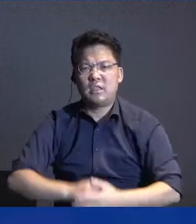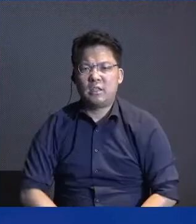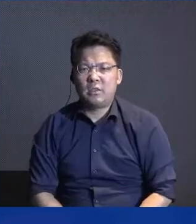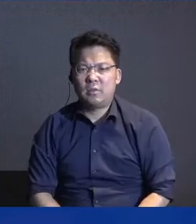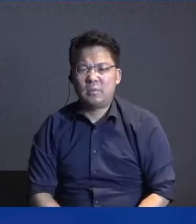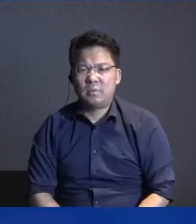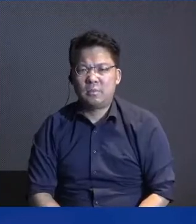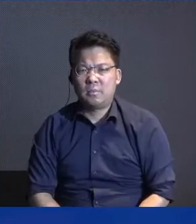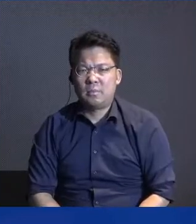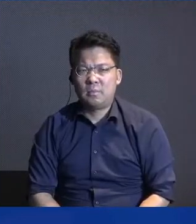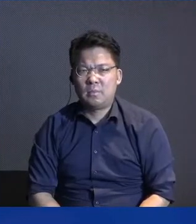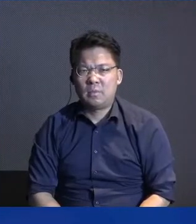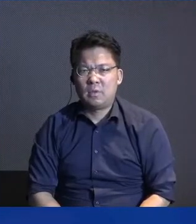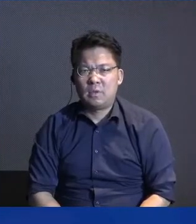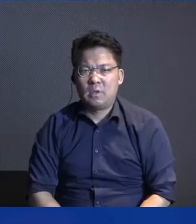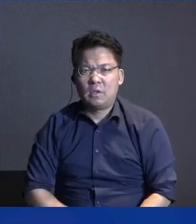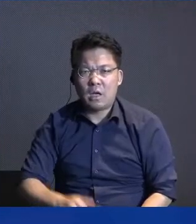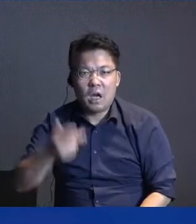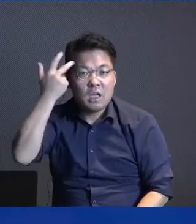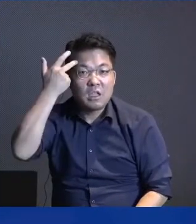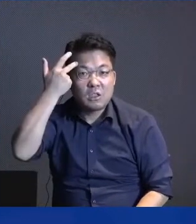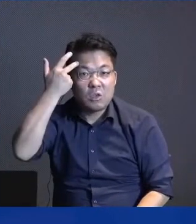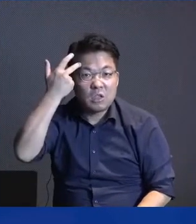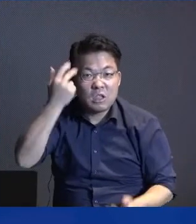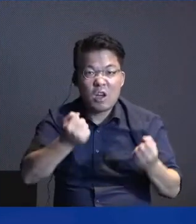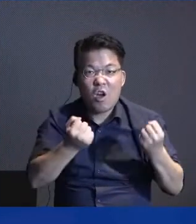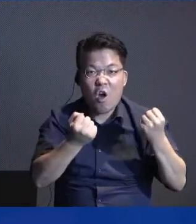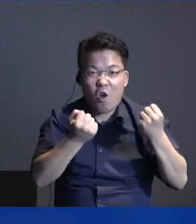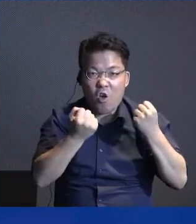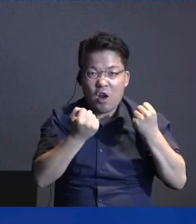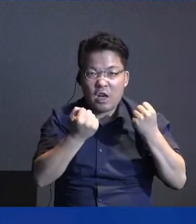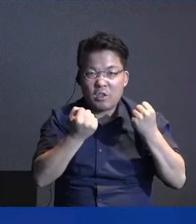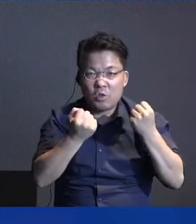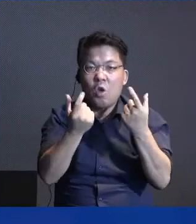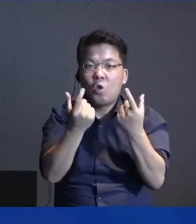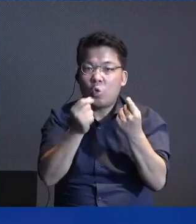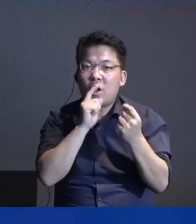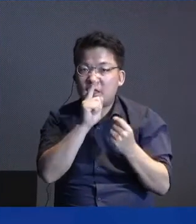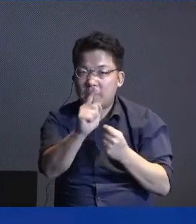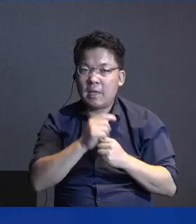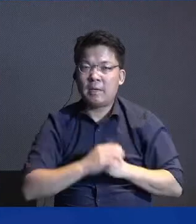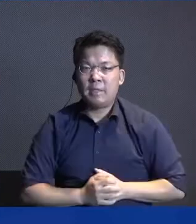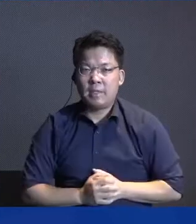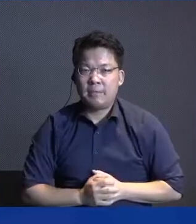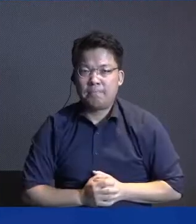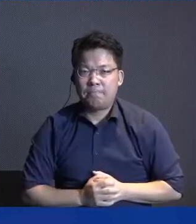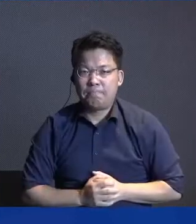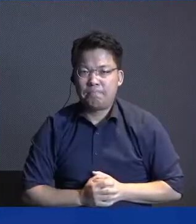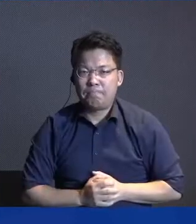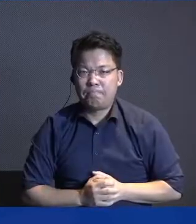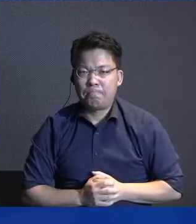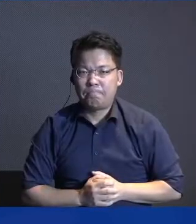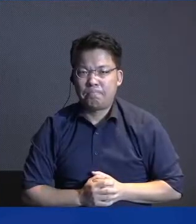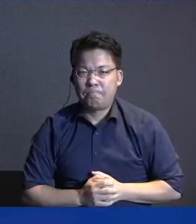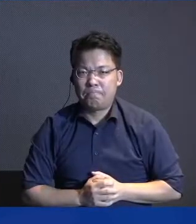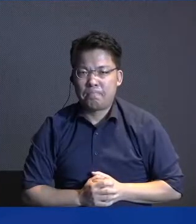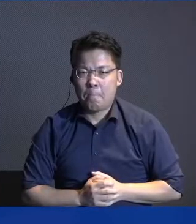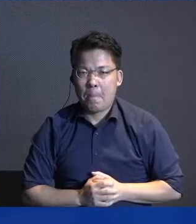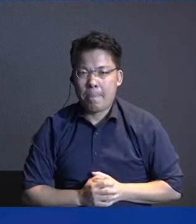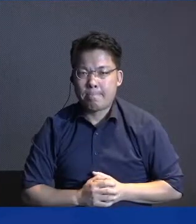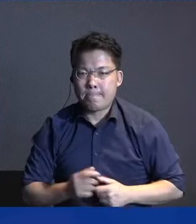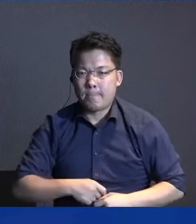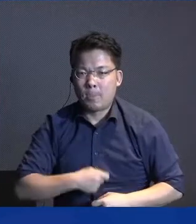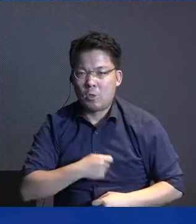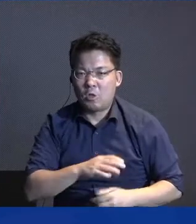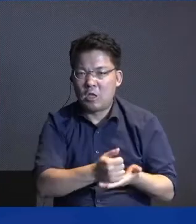in mental health. But there is no hard and fast rule or scale to assess it. It's like